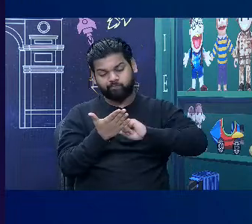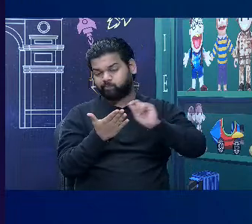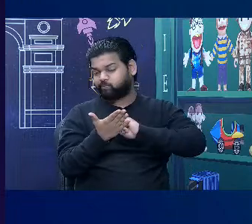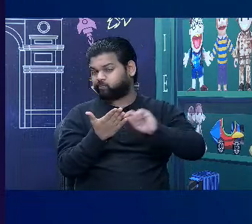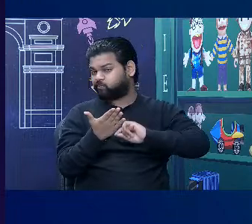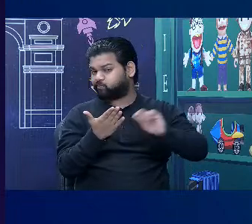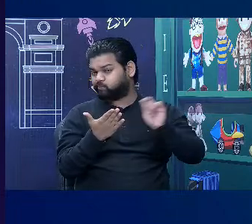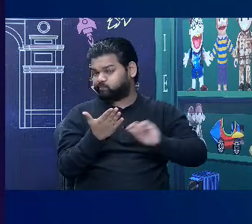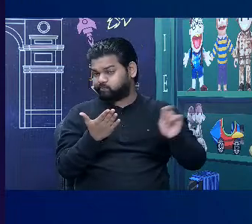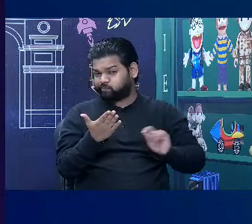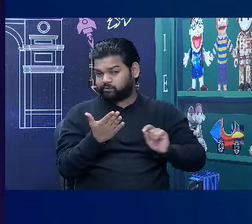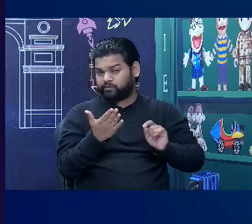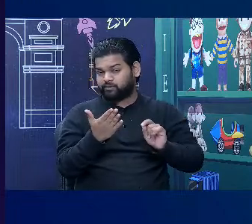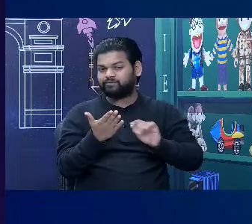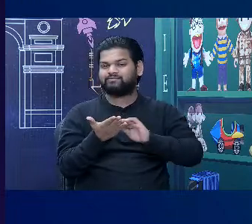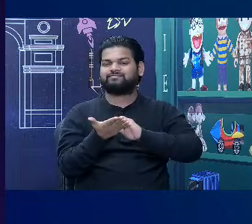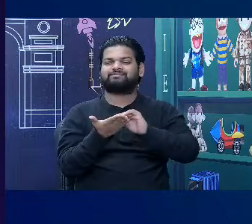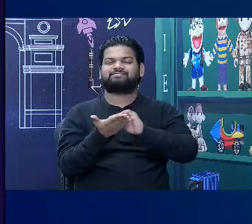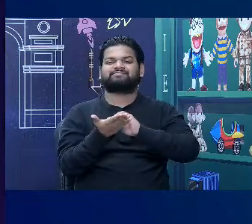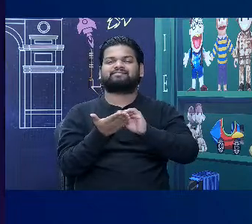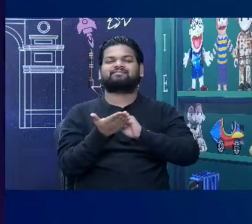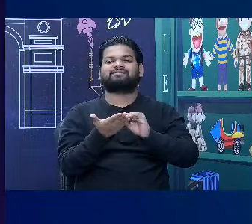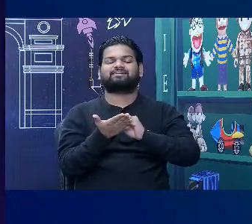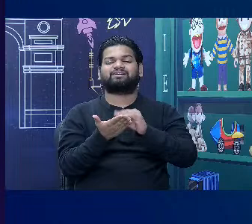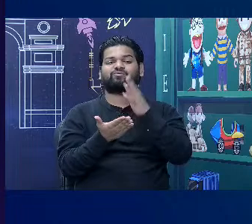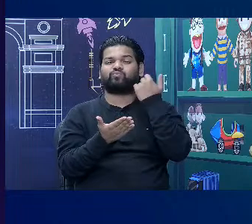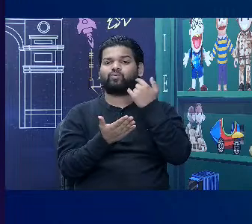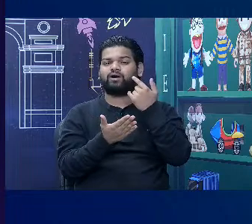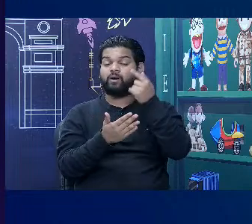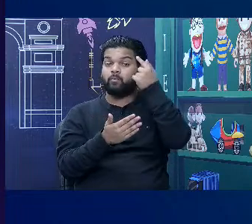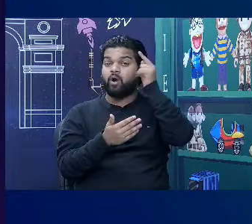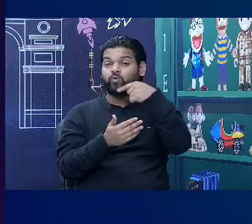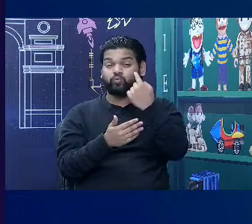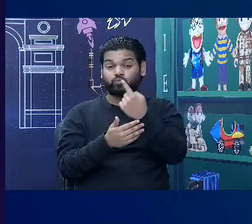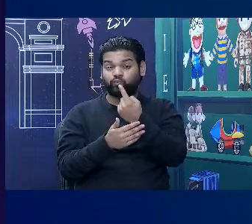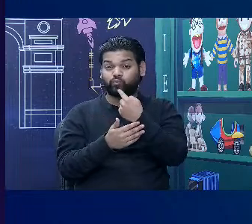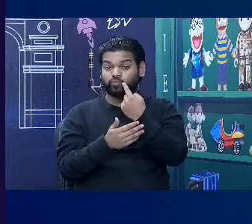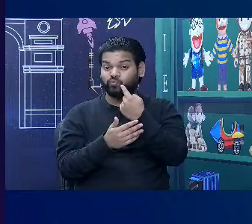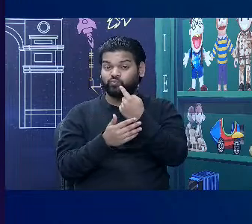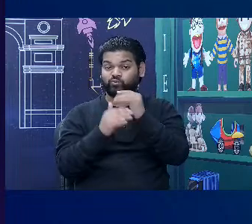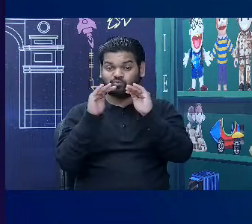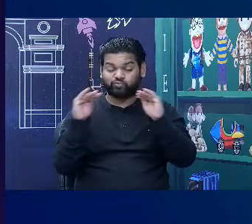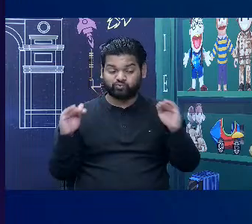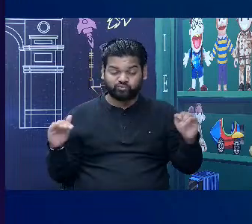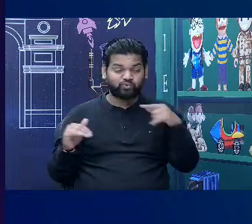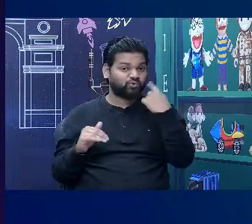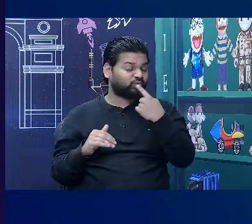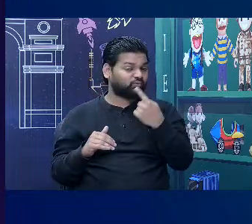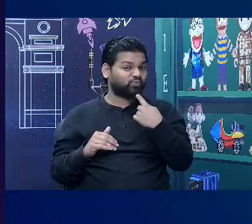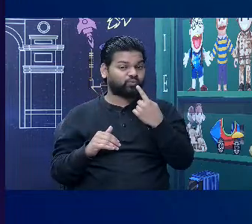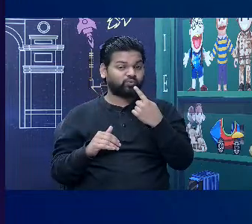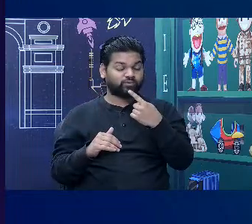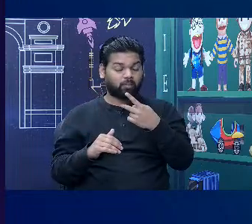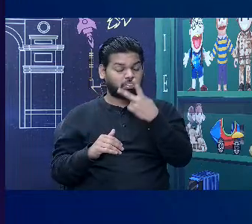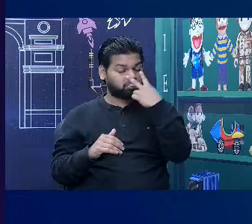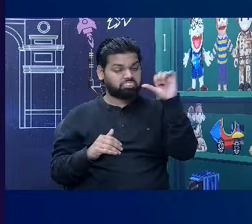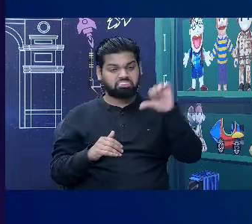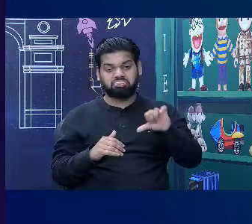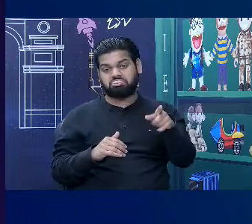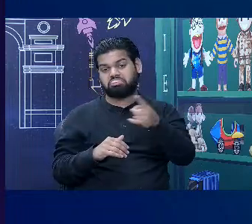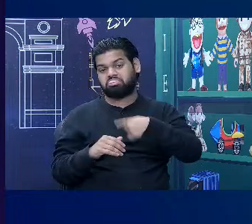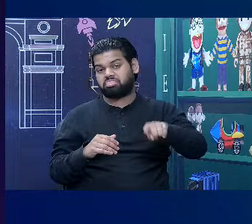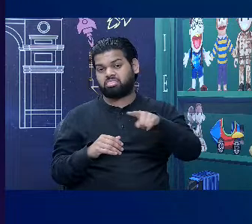visually impaired learners. We as teachers can carry this type of notes for our